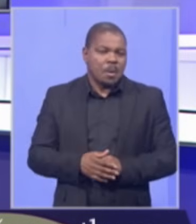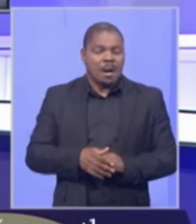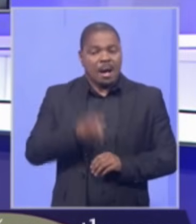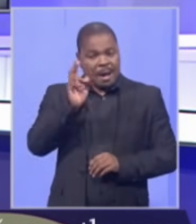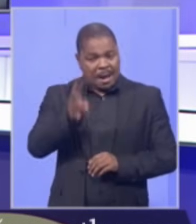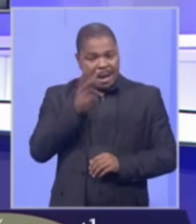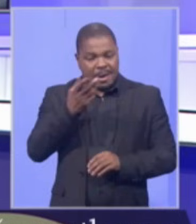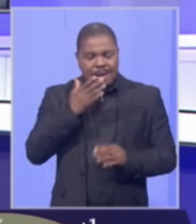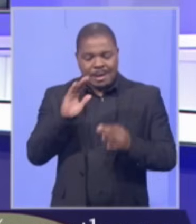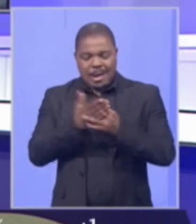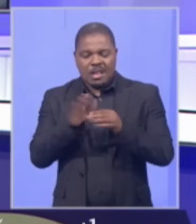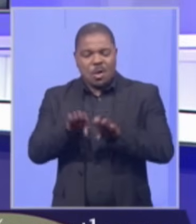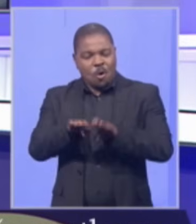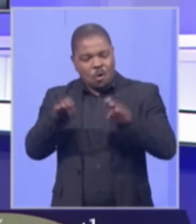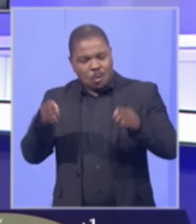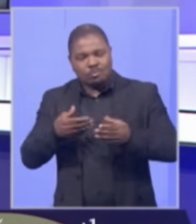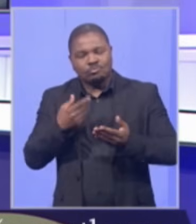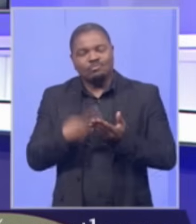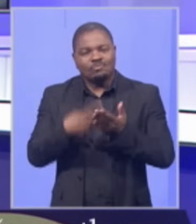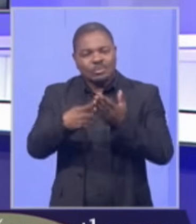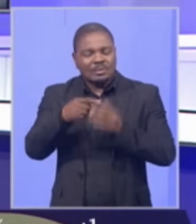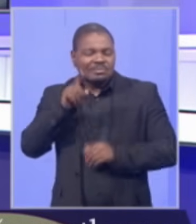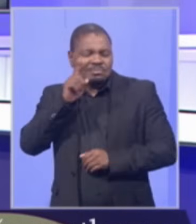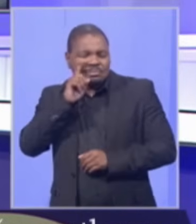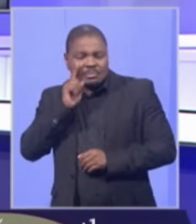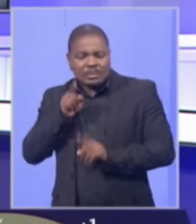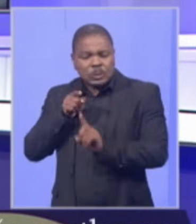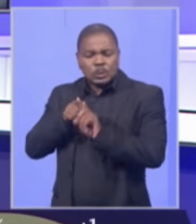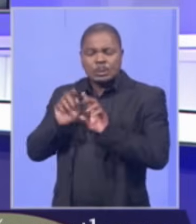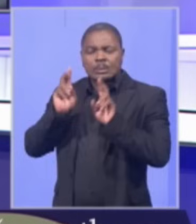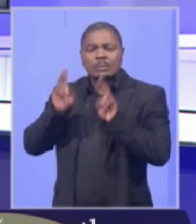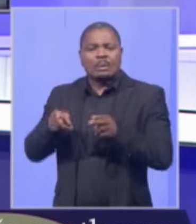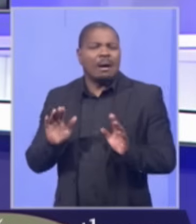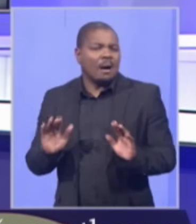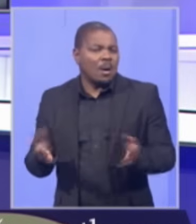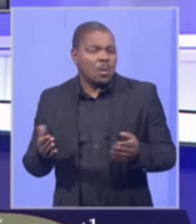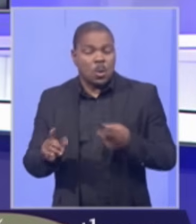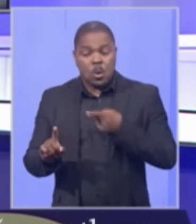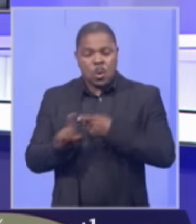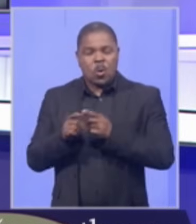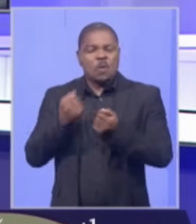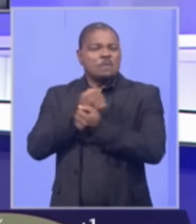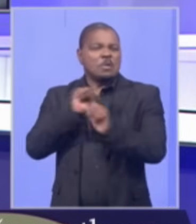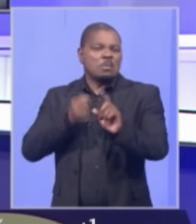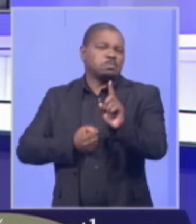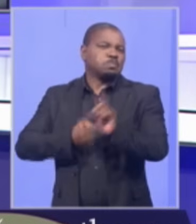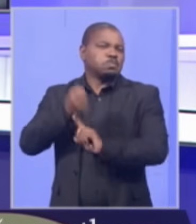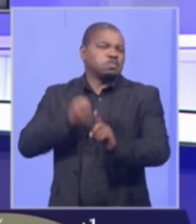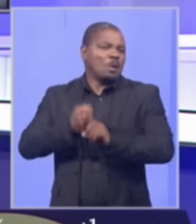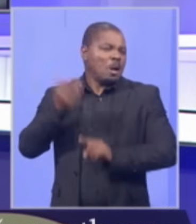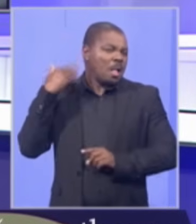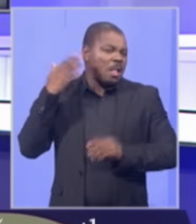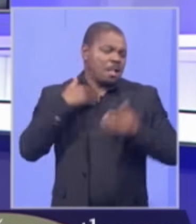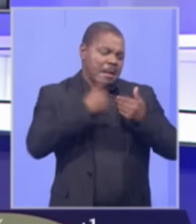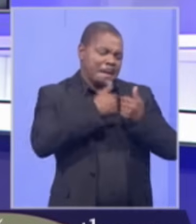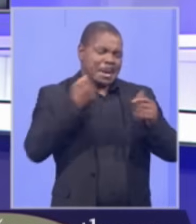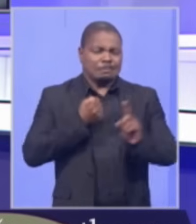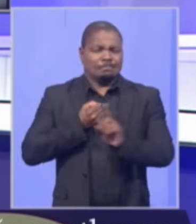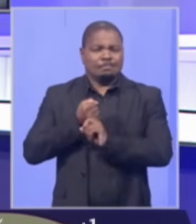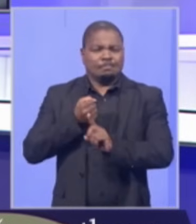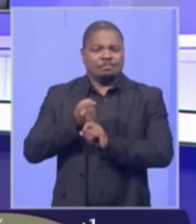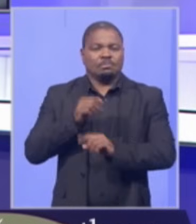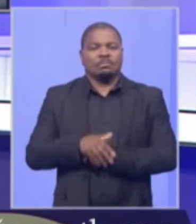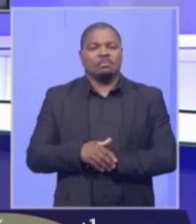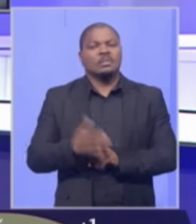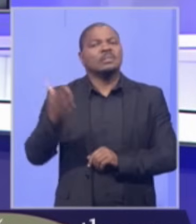gape ga molato wa go nyekiša seo se ka bago se hlotšego le hula Luthuli yeo e bego e le molwela tokologo kgahlano le mmušo wa kgethologanyo.